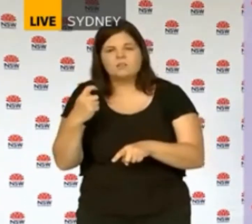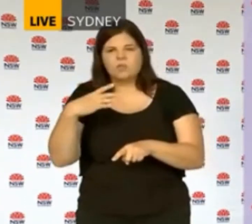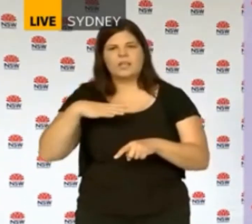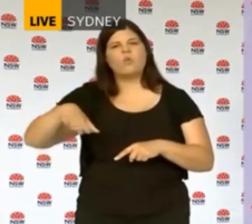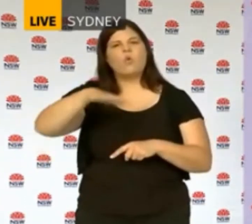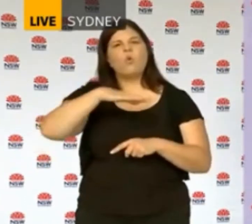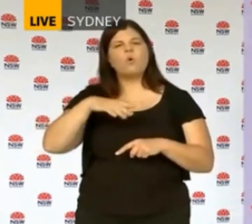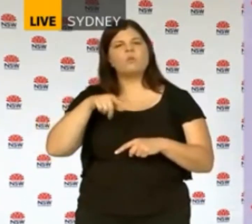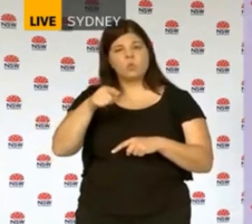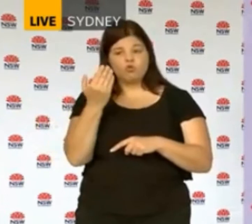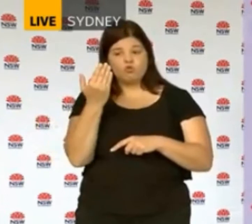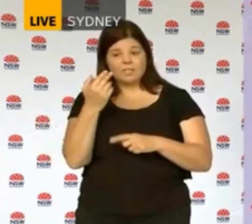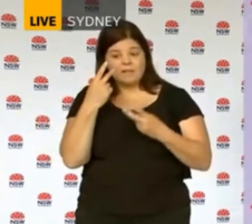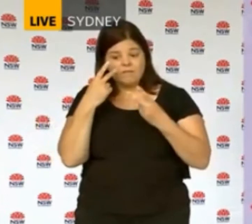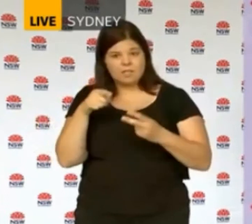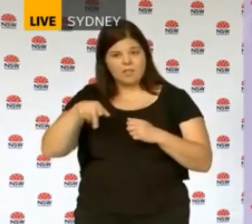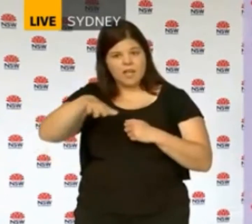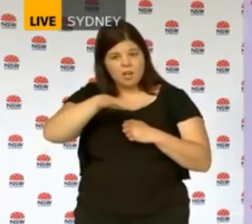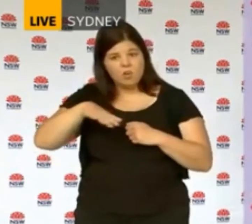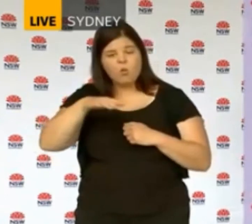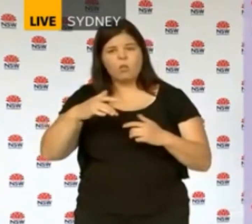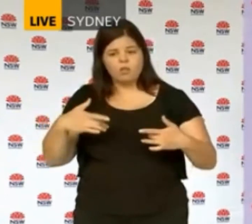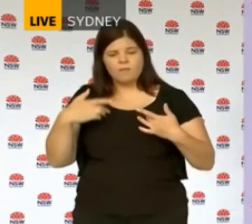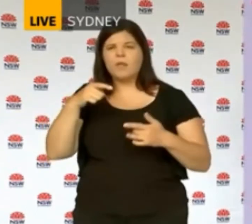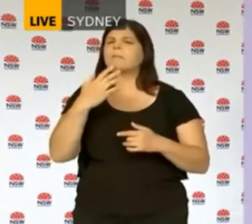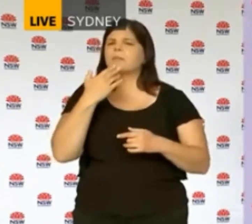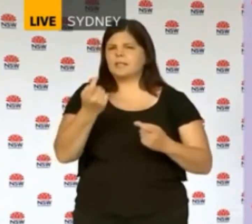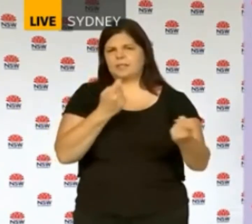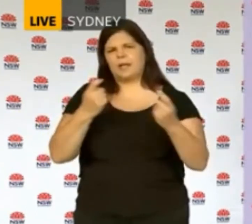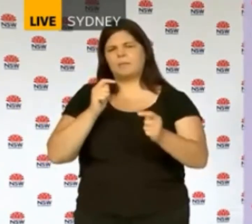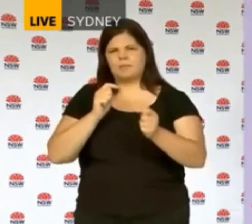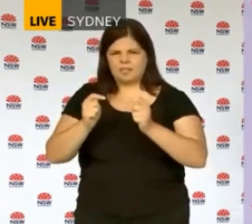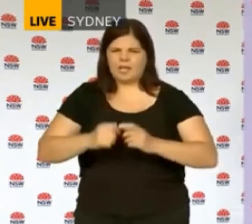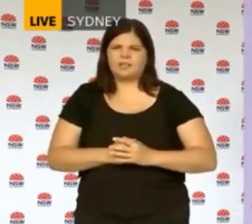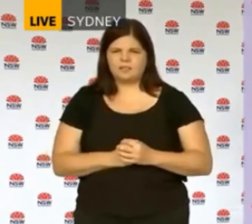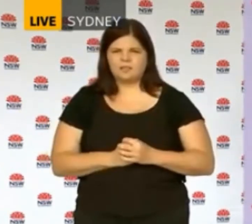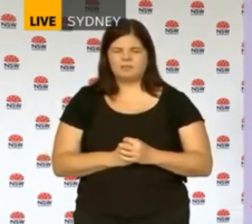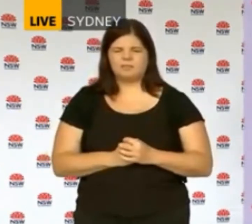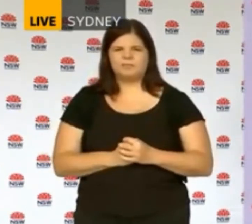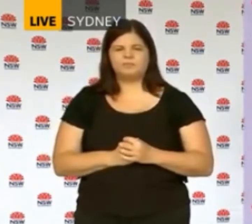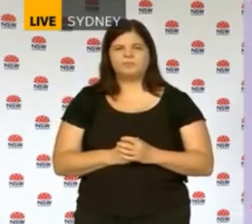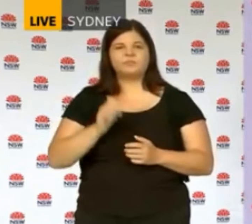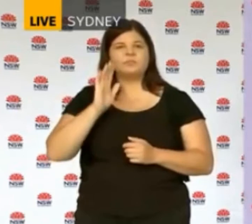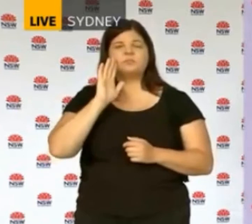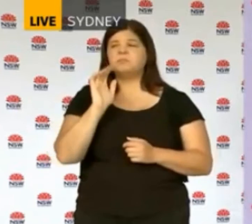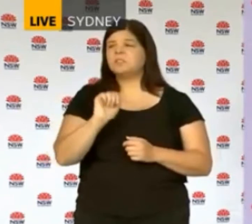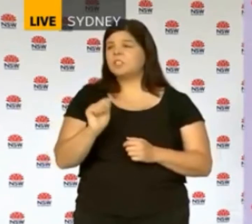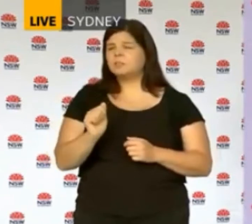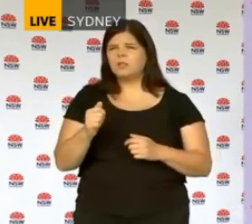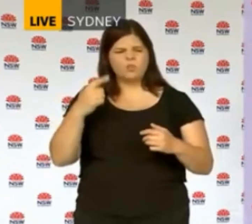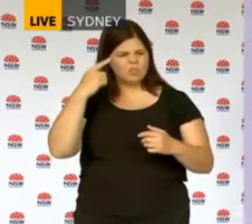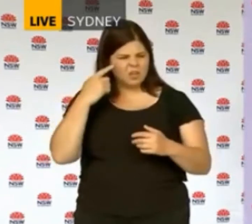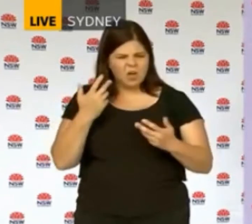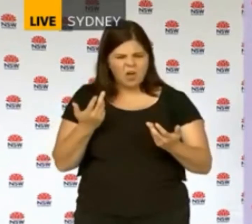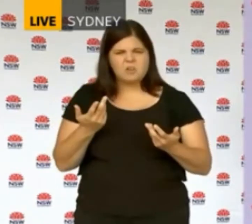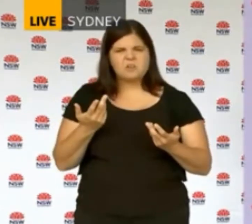recently in that area, please also come out for testing. So regardless of where you've been, if you've been in that